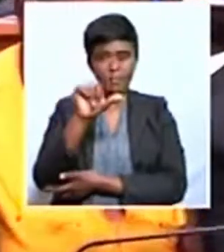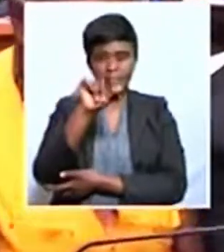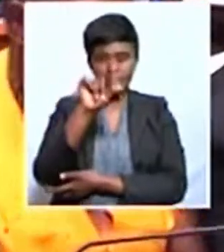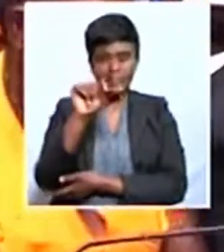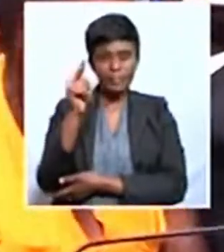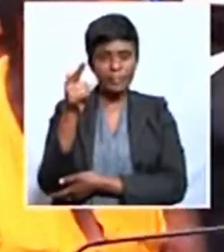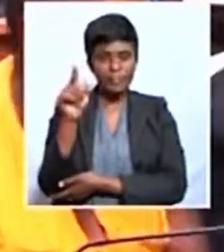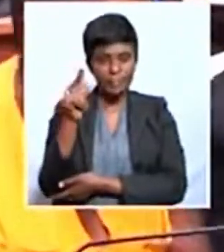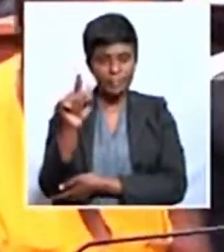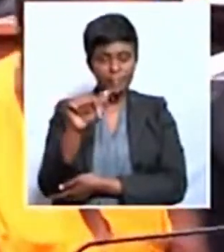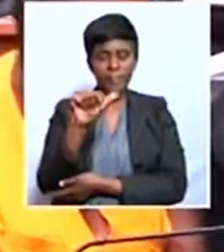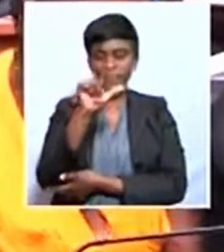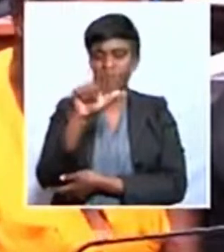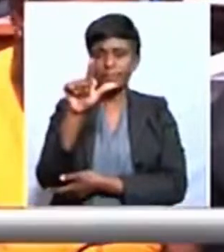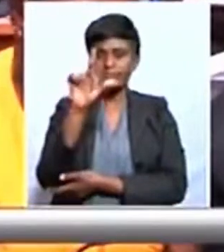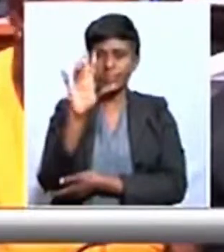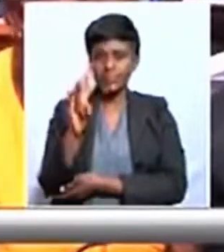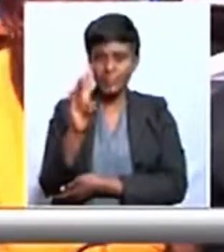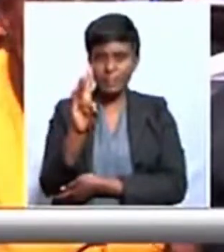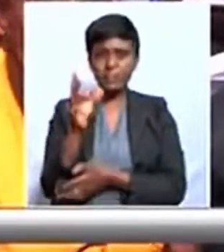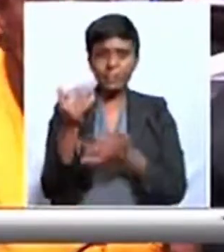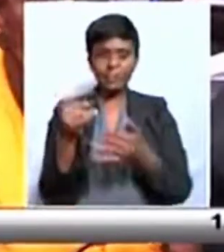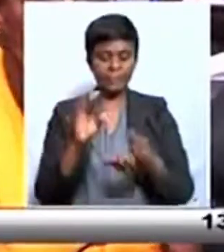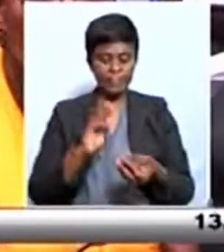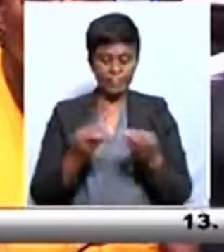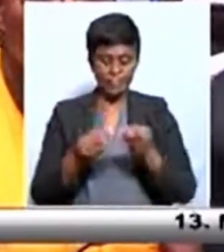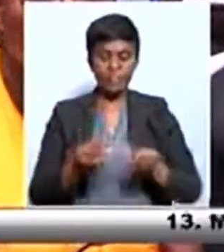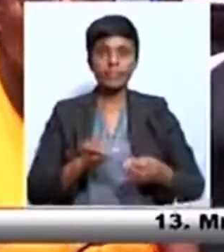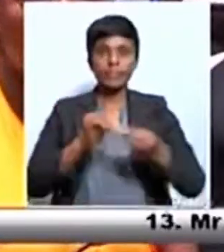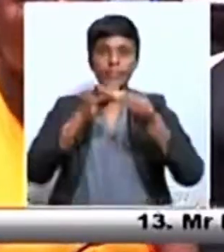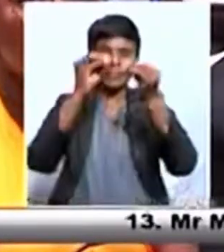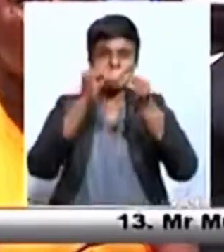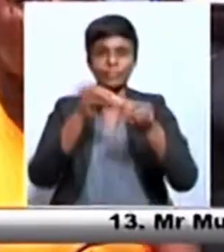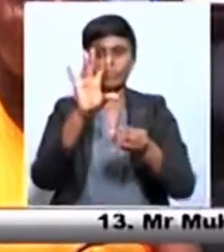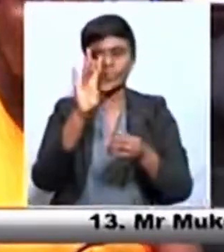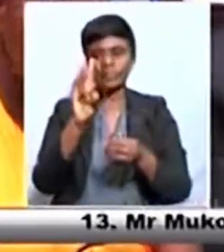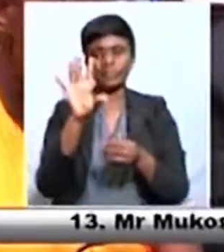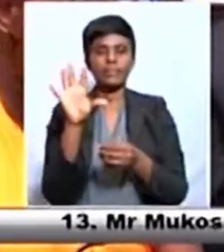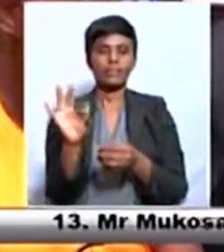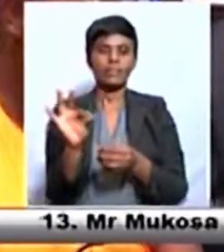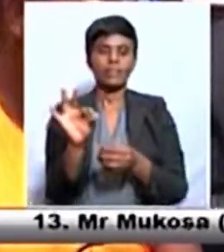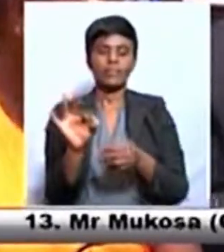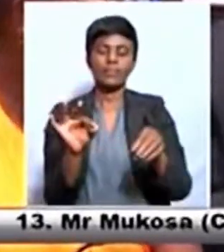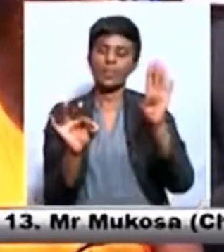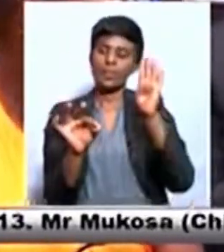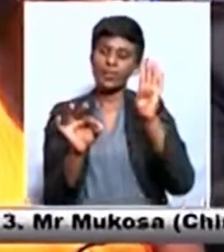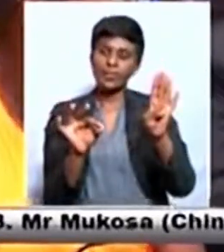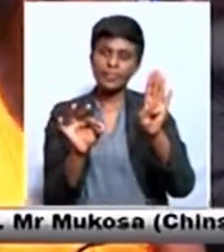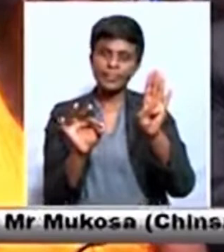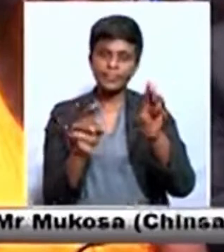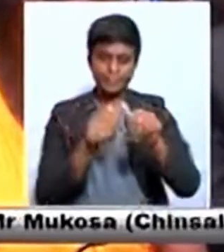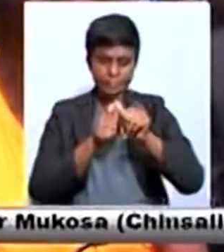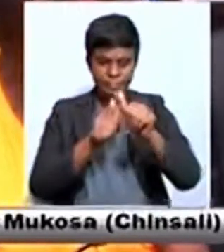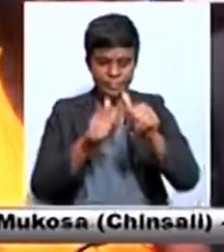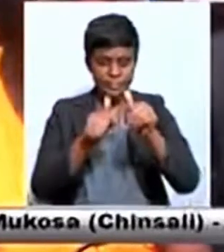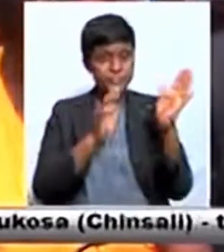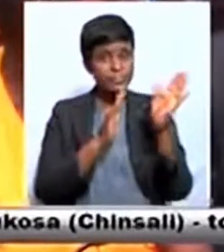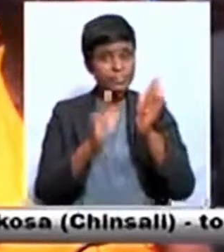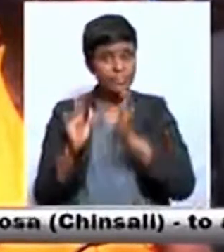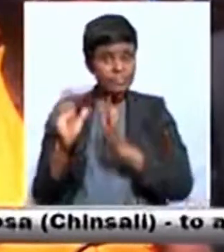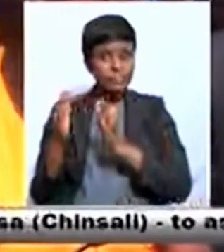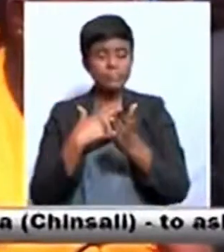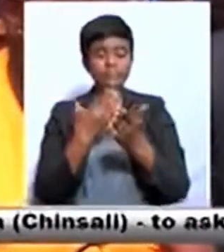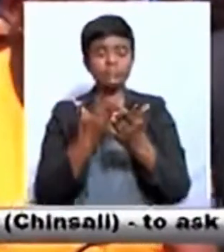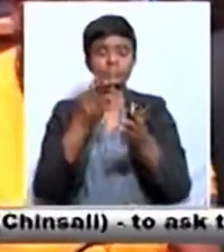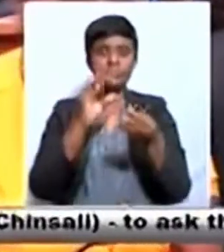2021 27, bringing the total to 79. In B, the following are the measures.